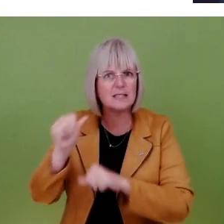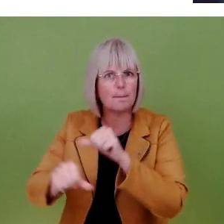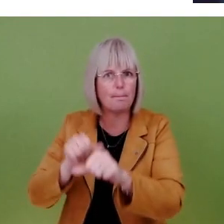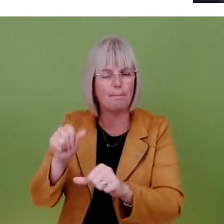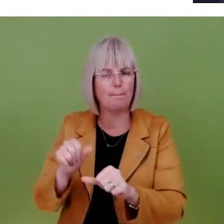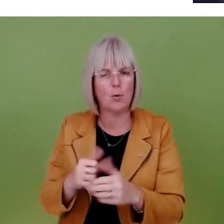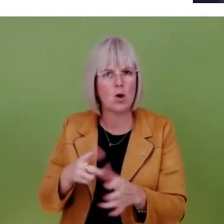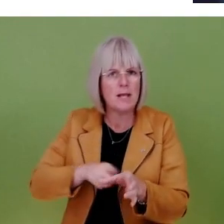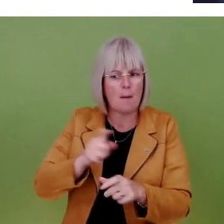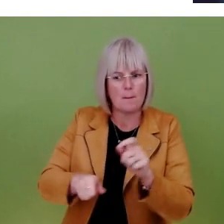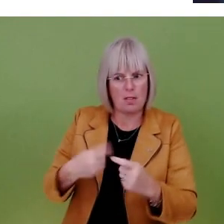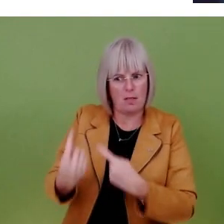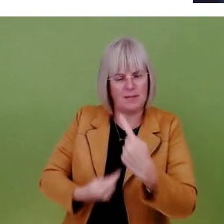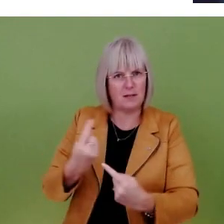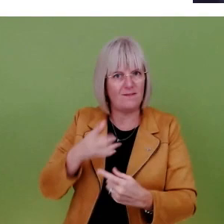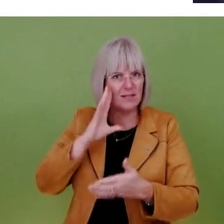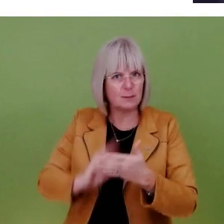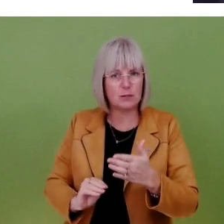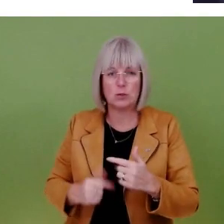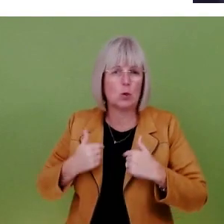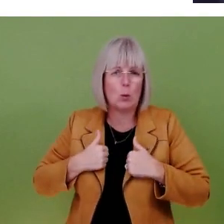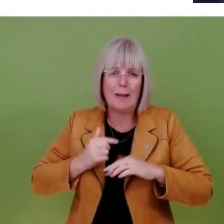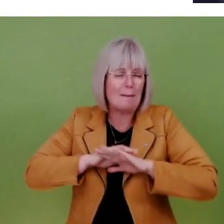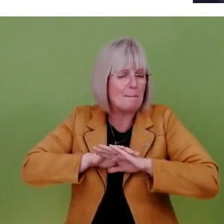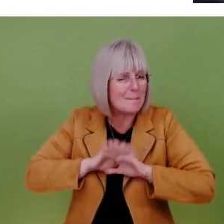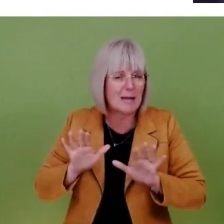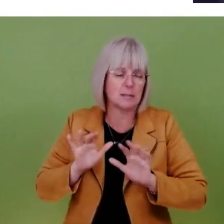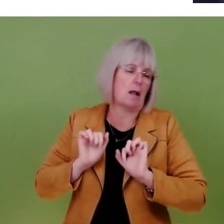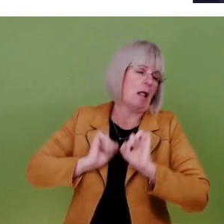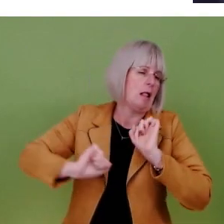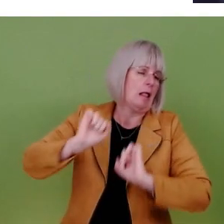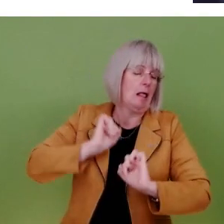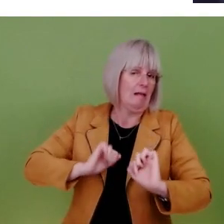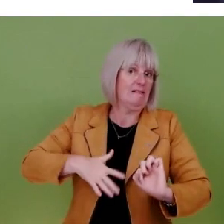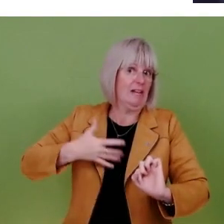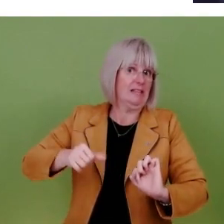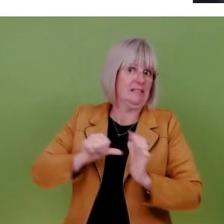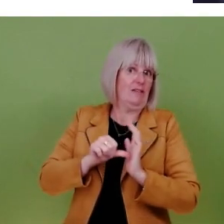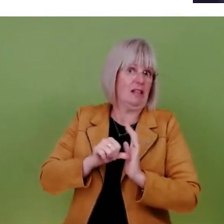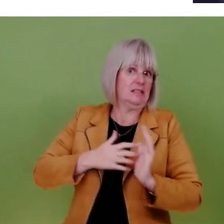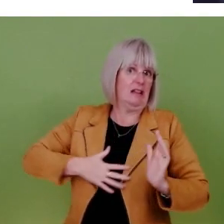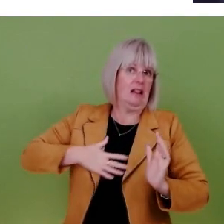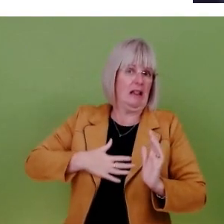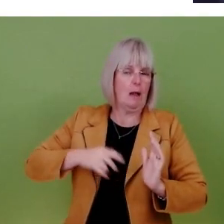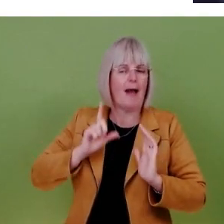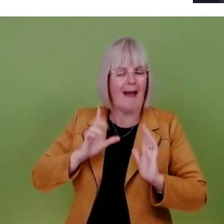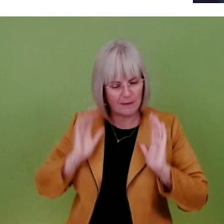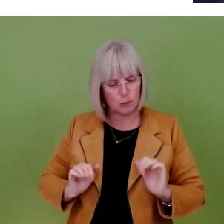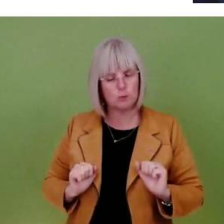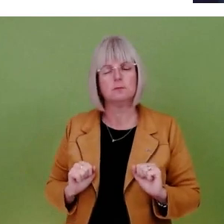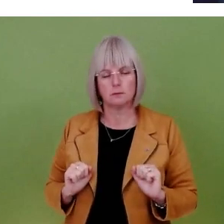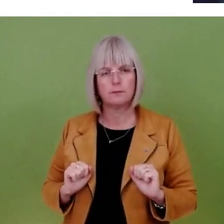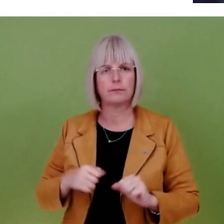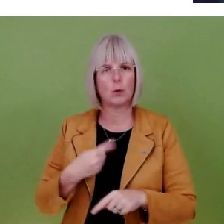general. So we mustn't shy away from that, even if it sometimes feels difficult. So moving forwards, a really key thing